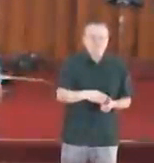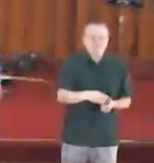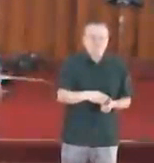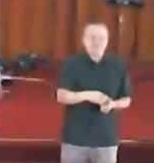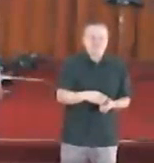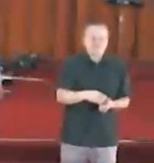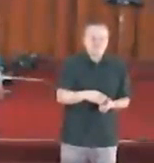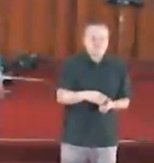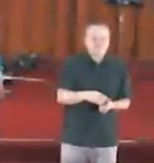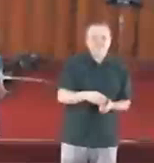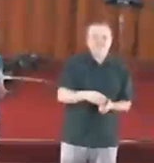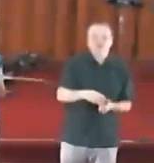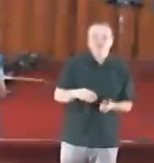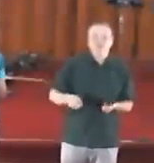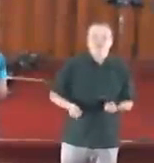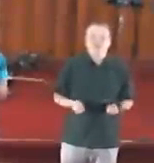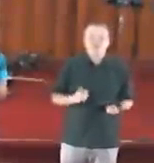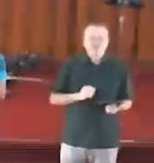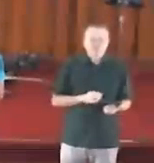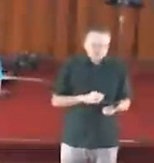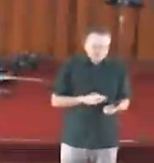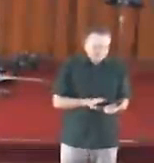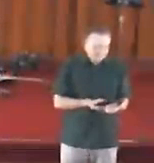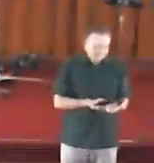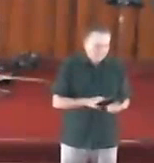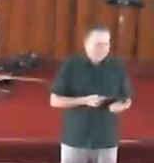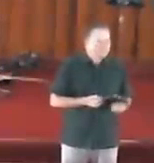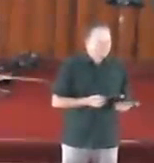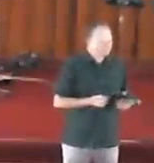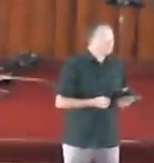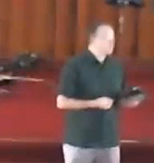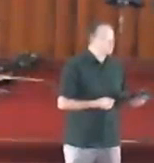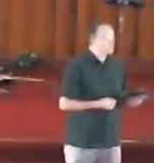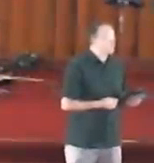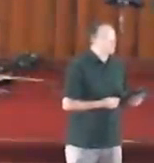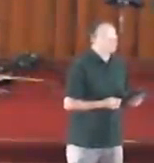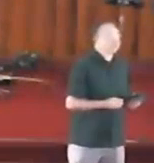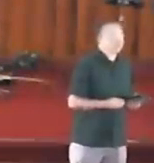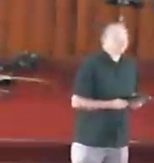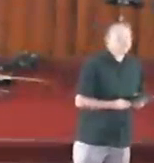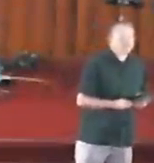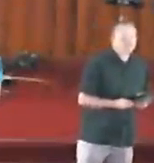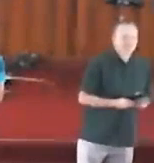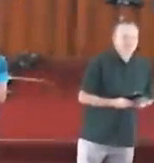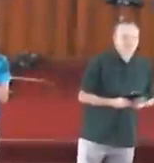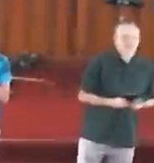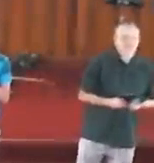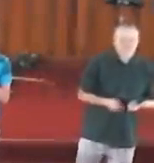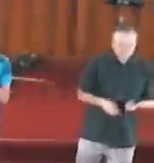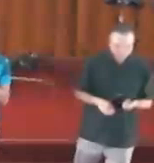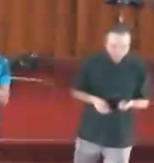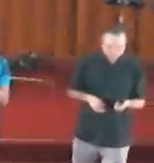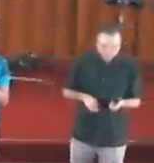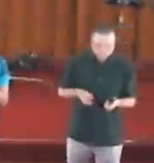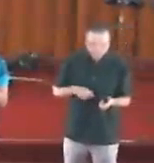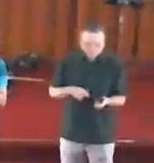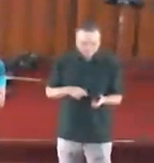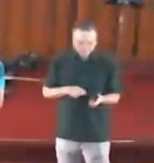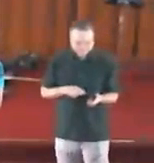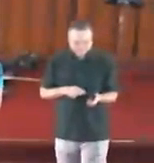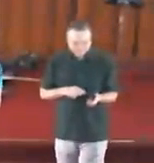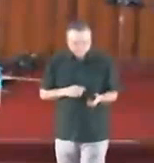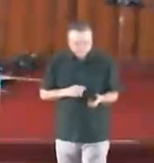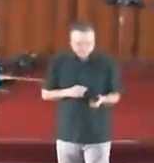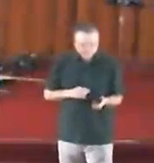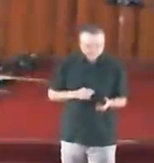Estamos en hace varias semanas hablando de una serie que se llama El Buen Espíritu Santo. For a few weeks now we've been speaking about